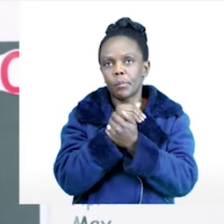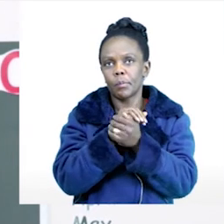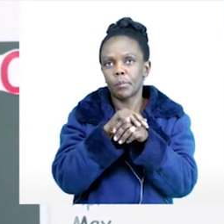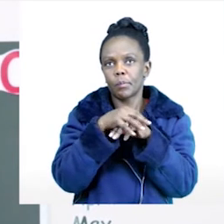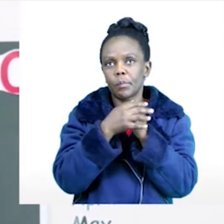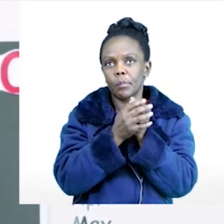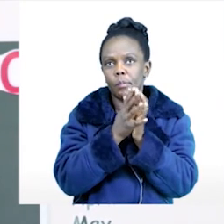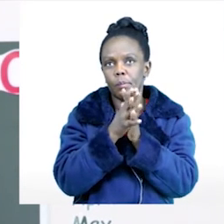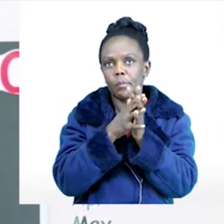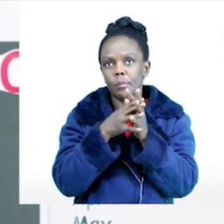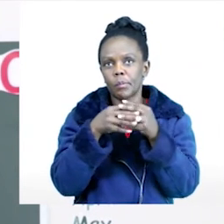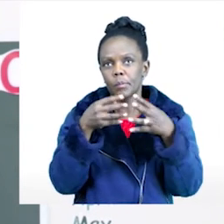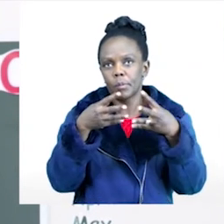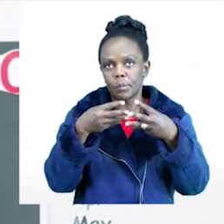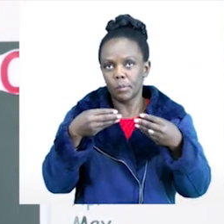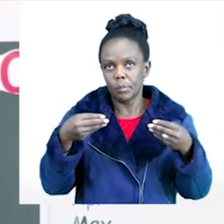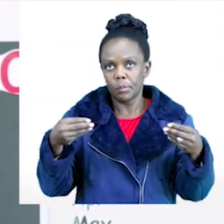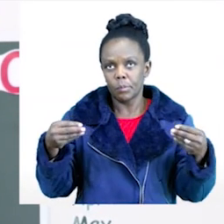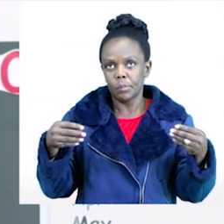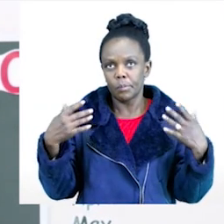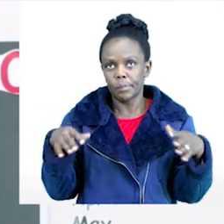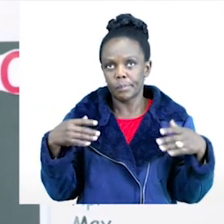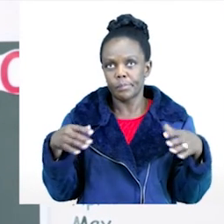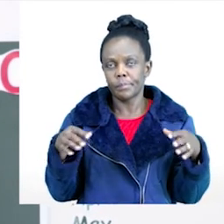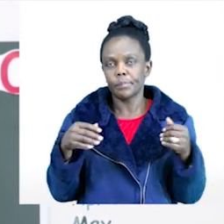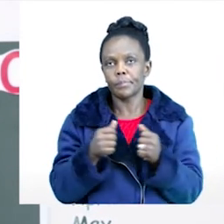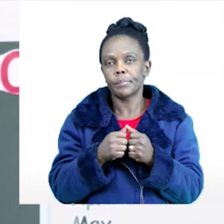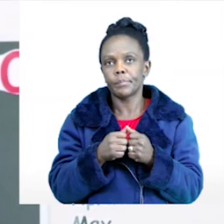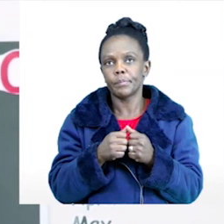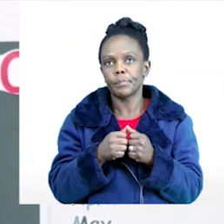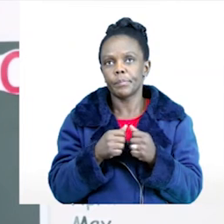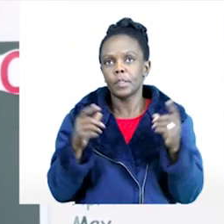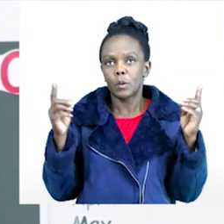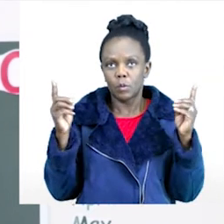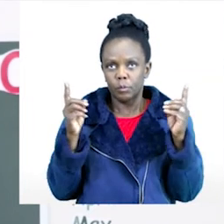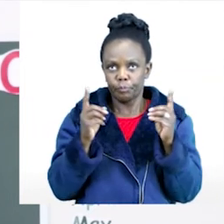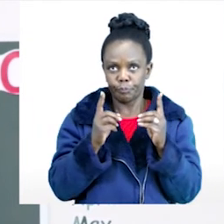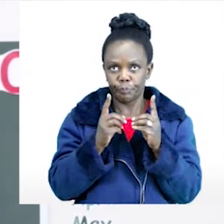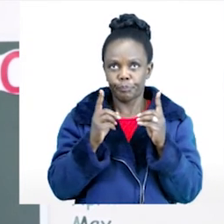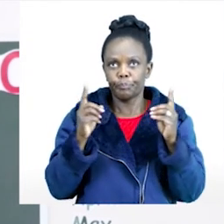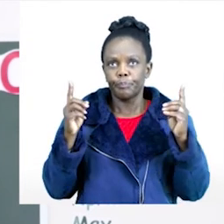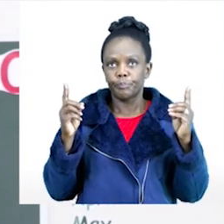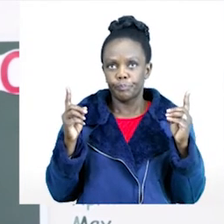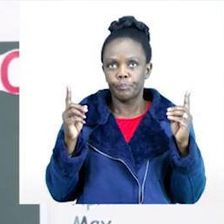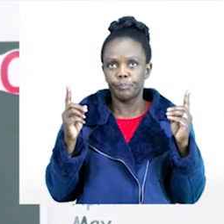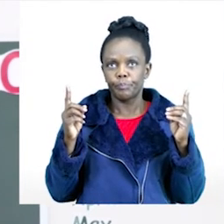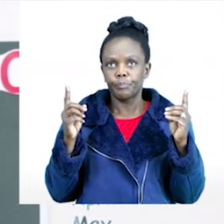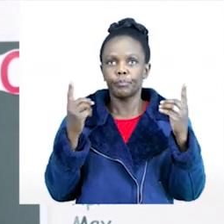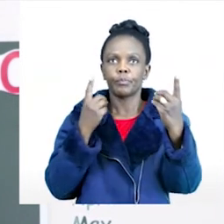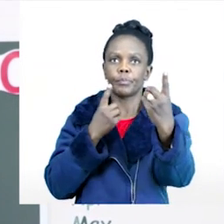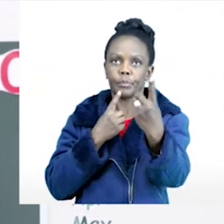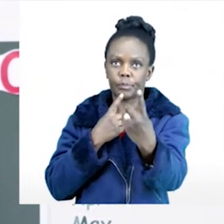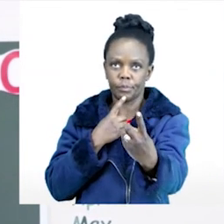hands. It's also important to dry your hands when you are done, as well as to check your social distancing next to